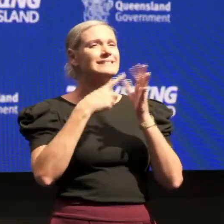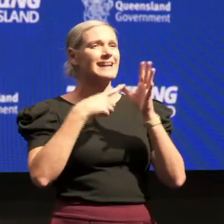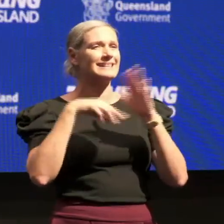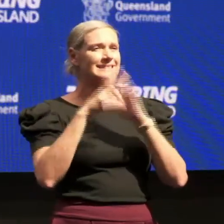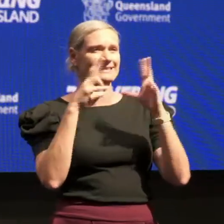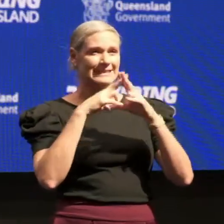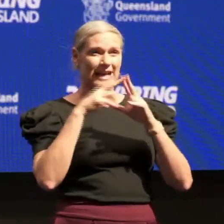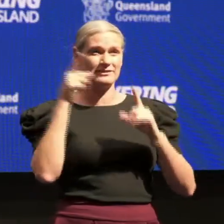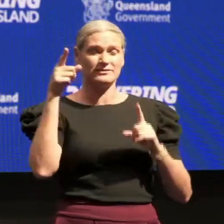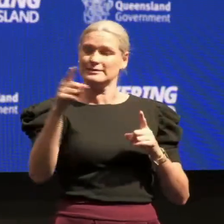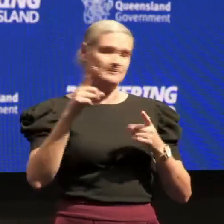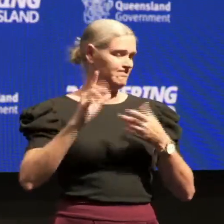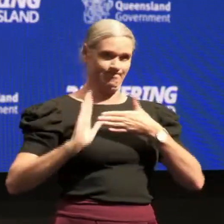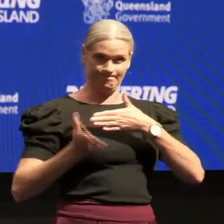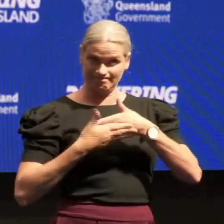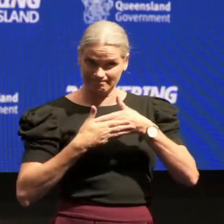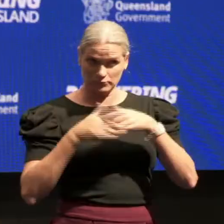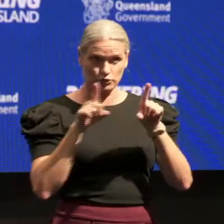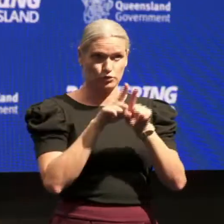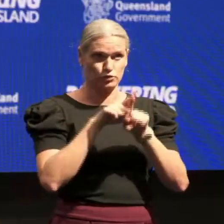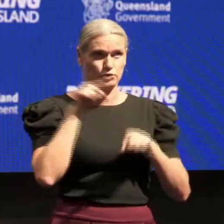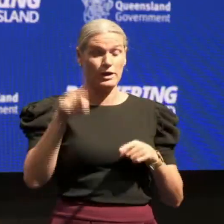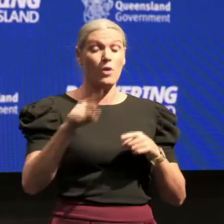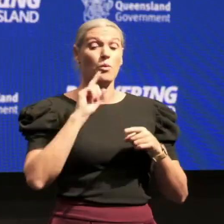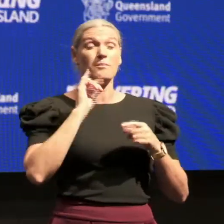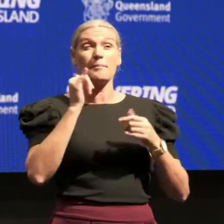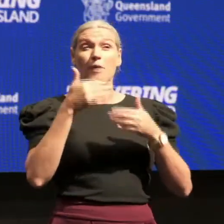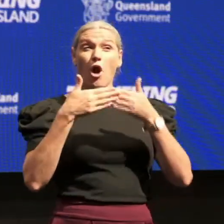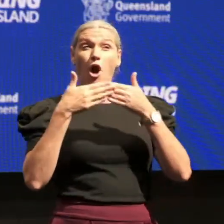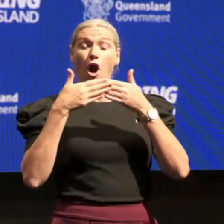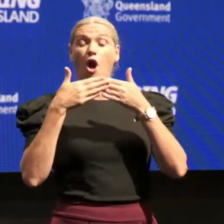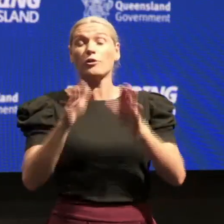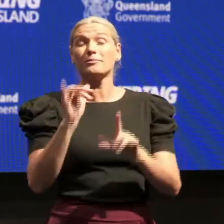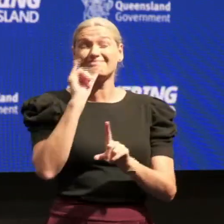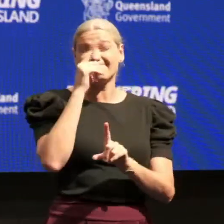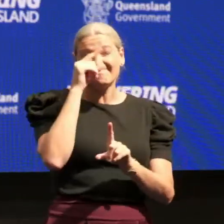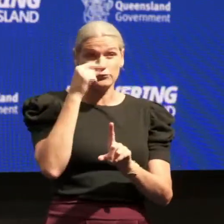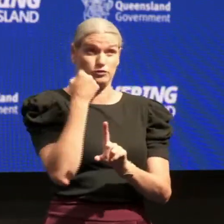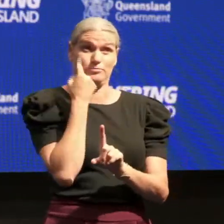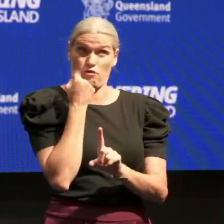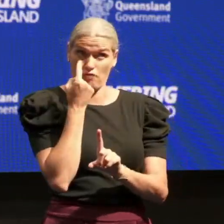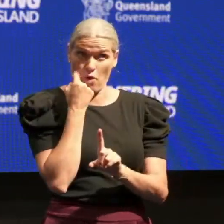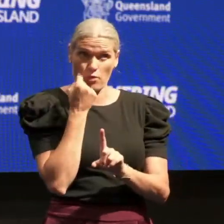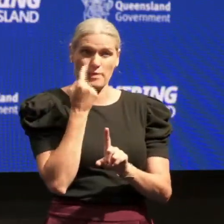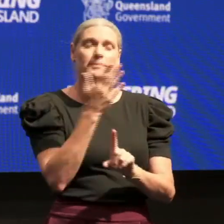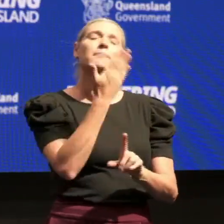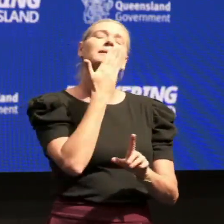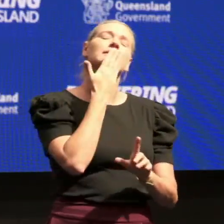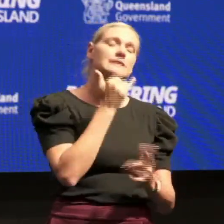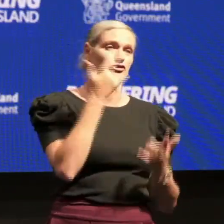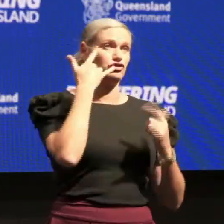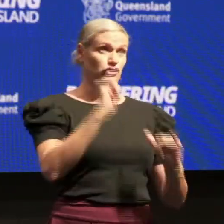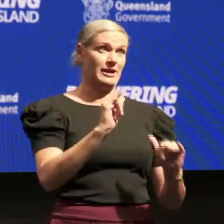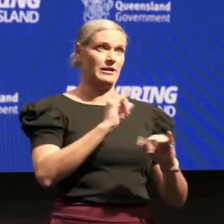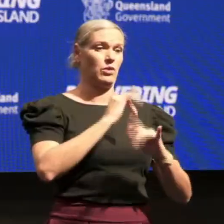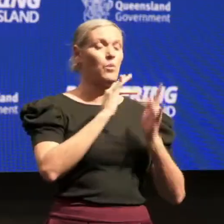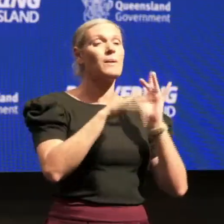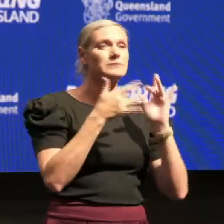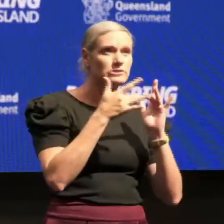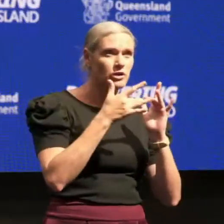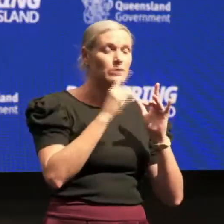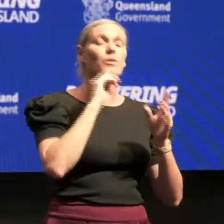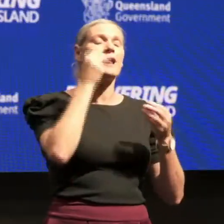Townsville isn't operating and won't do until tomorrow at the earliest, and again, if people check the website, we'll continue to